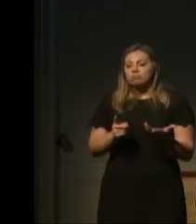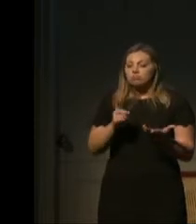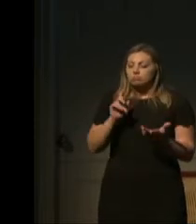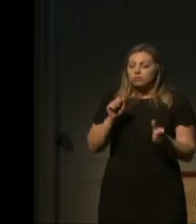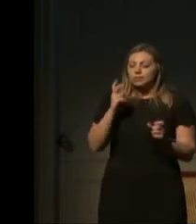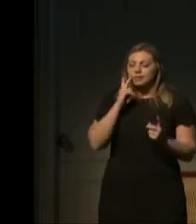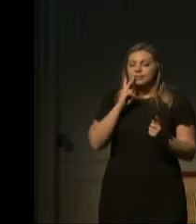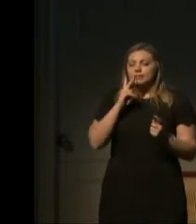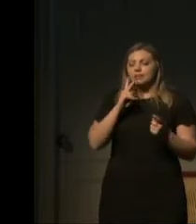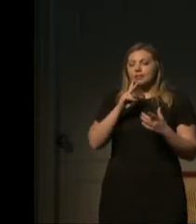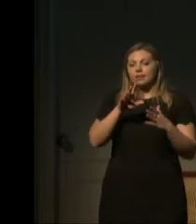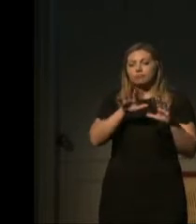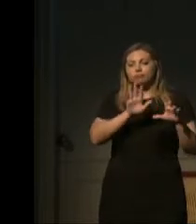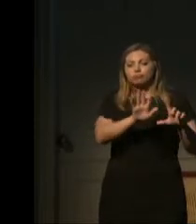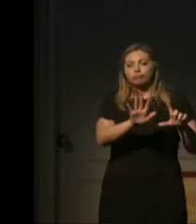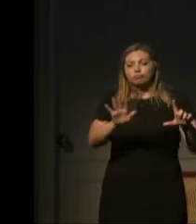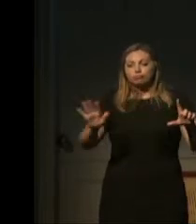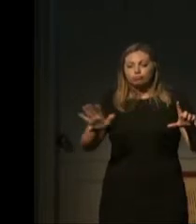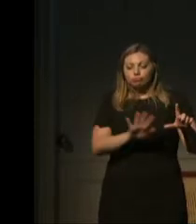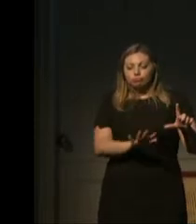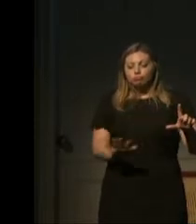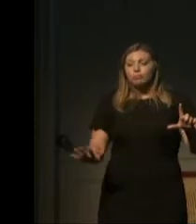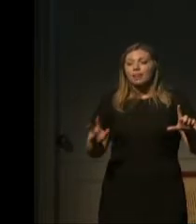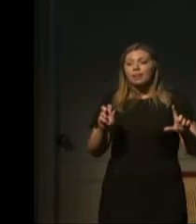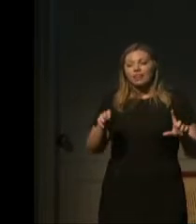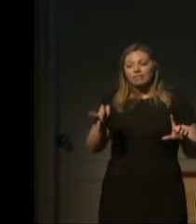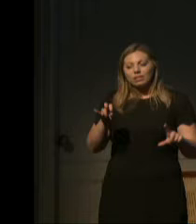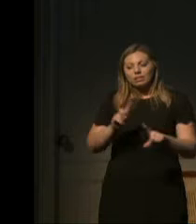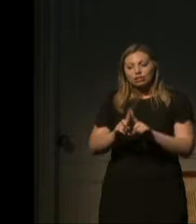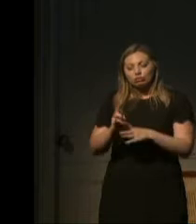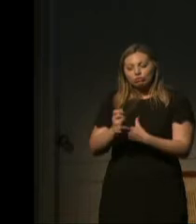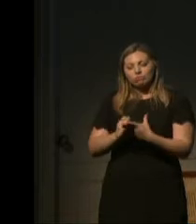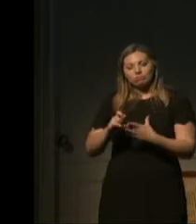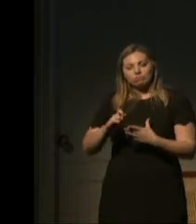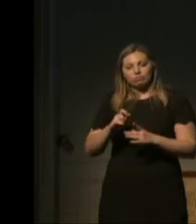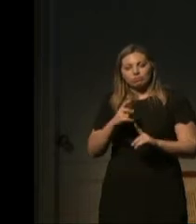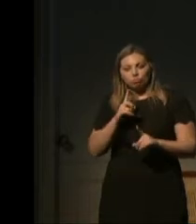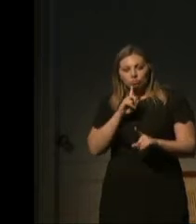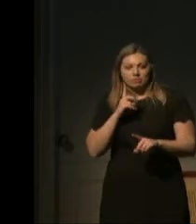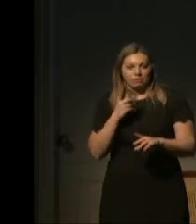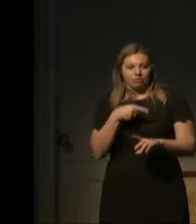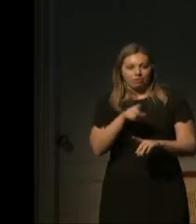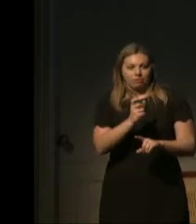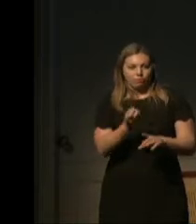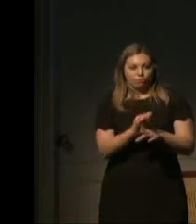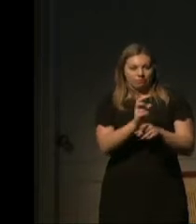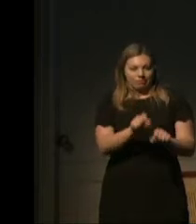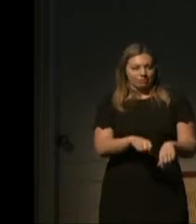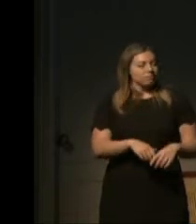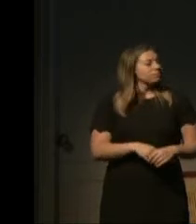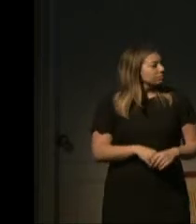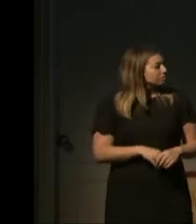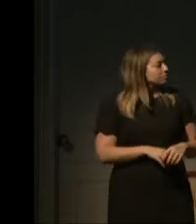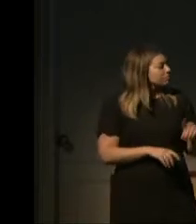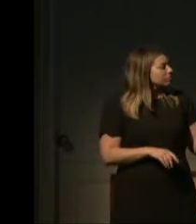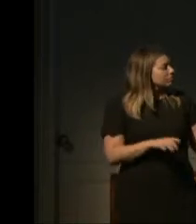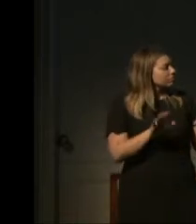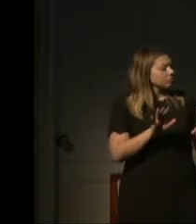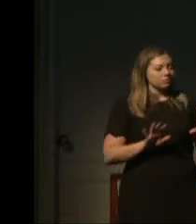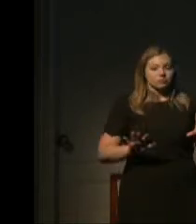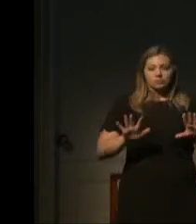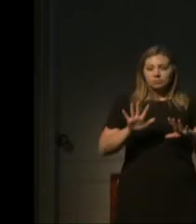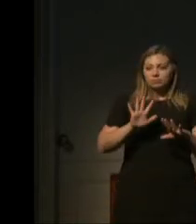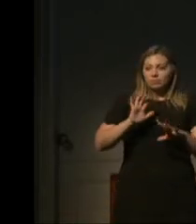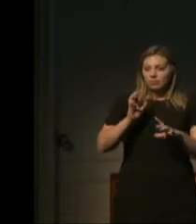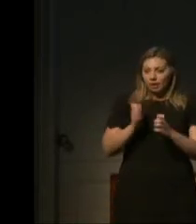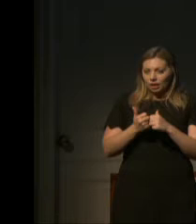collection spread out before them and find works of art that might be useful to them. This is a view of our collection, again organized by